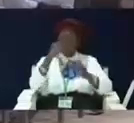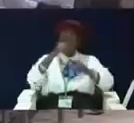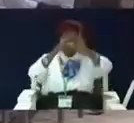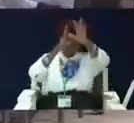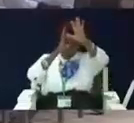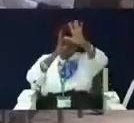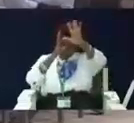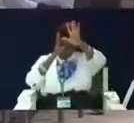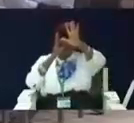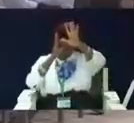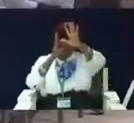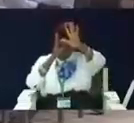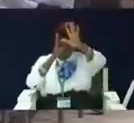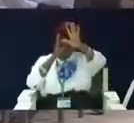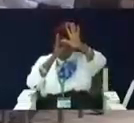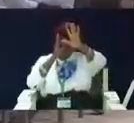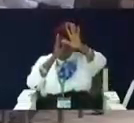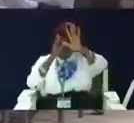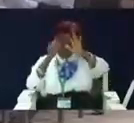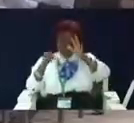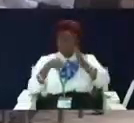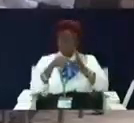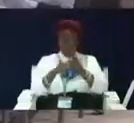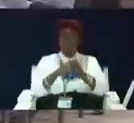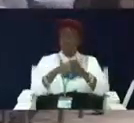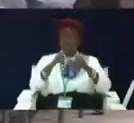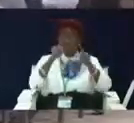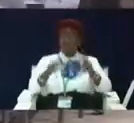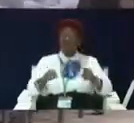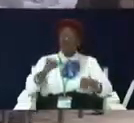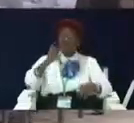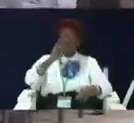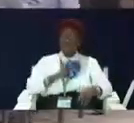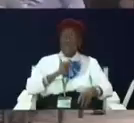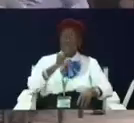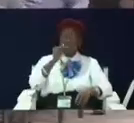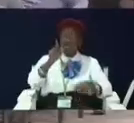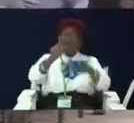Baba, this fellow I'm holding